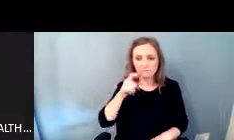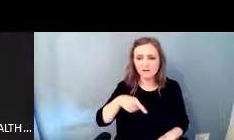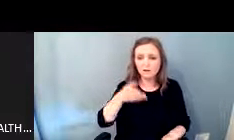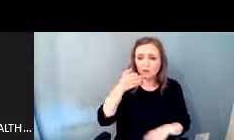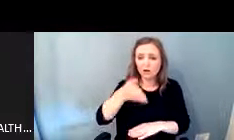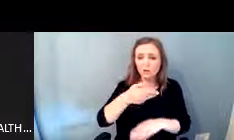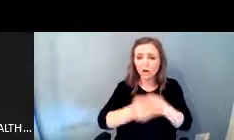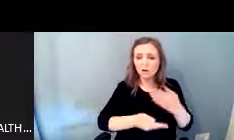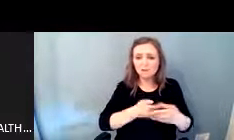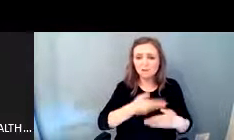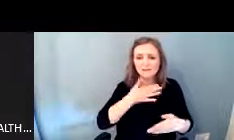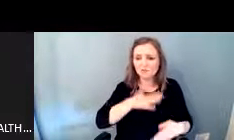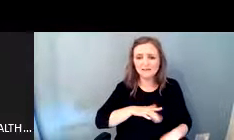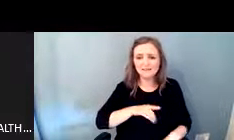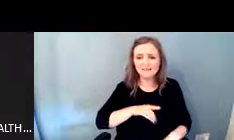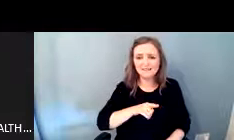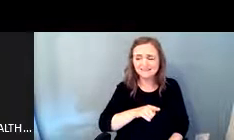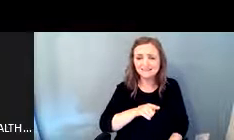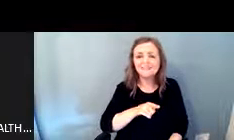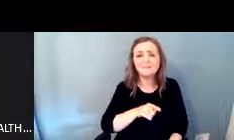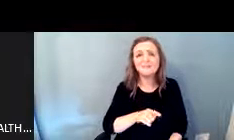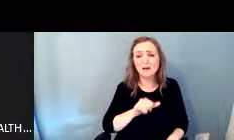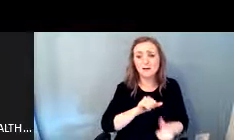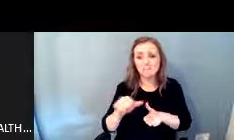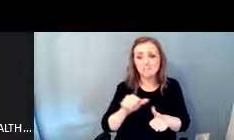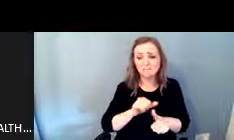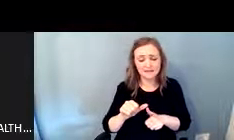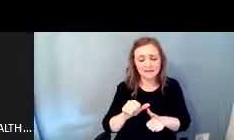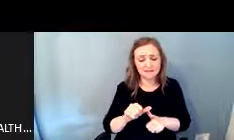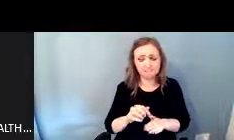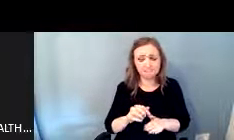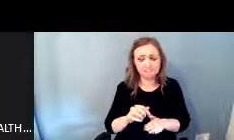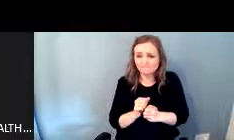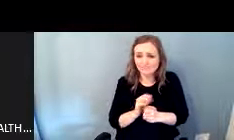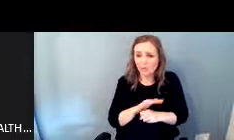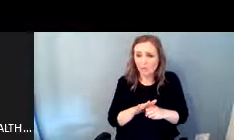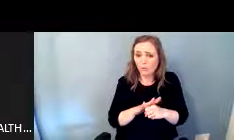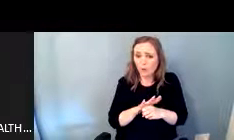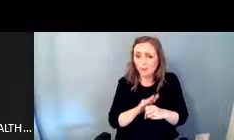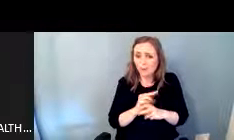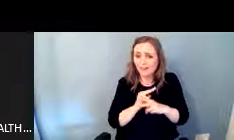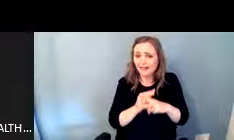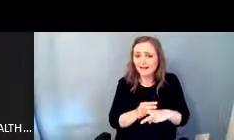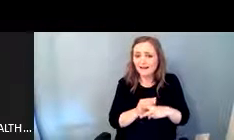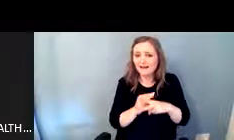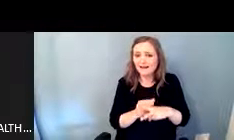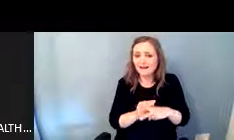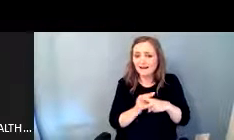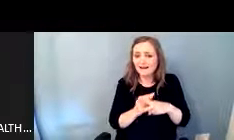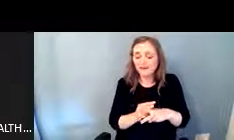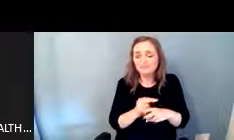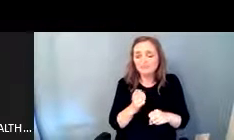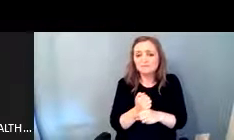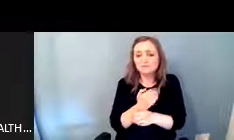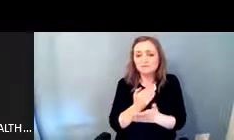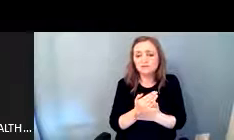to go. It's much better if we can keep care closer to home, as long as we can maintain the